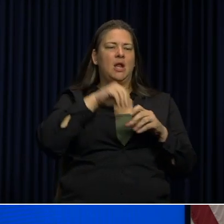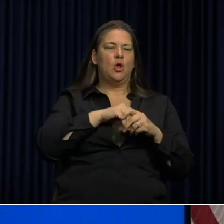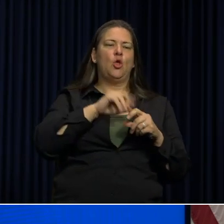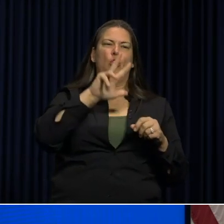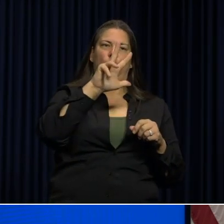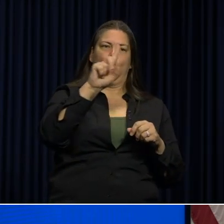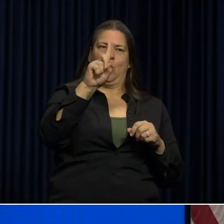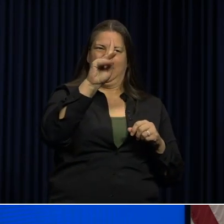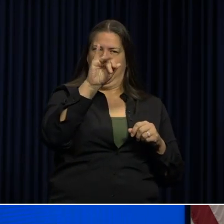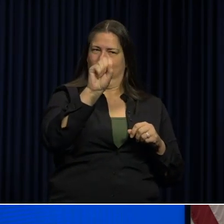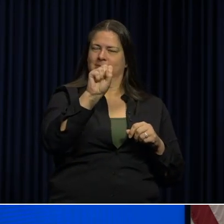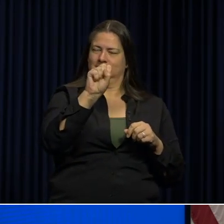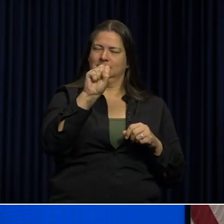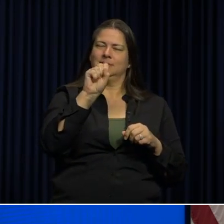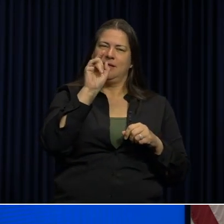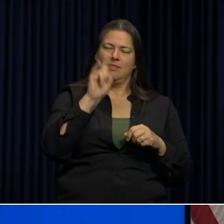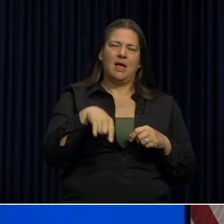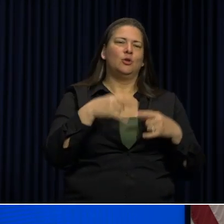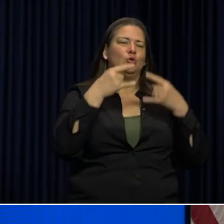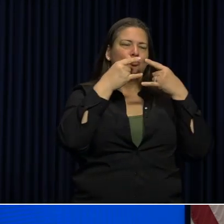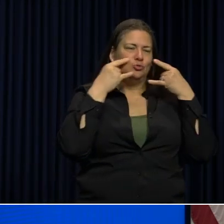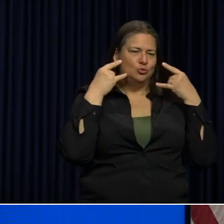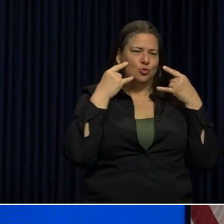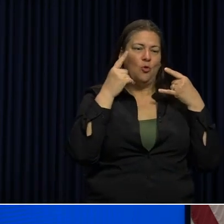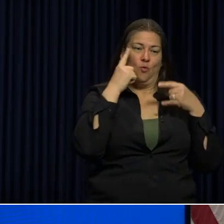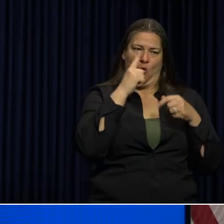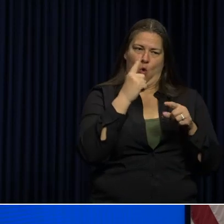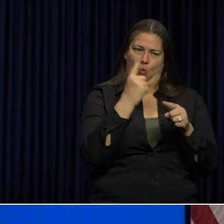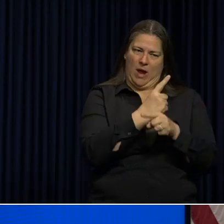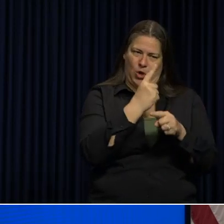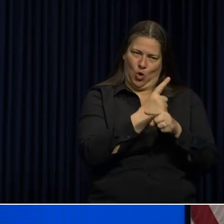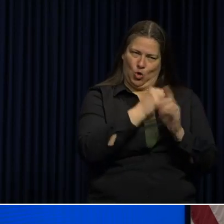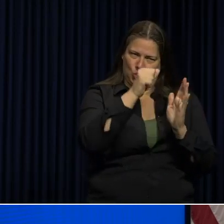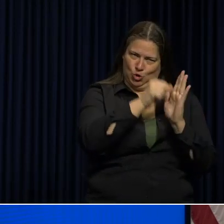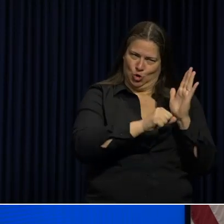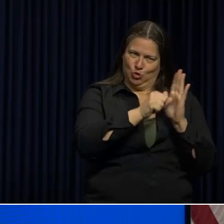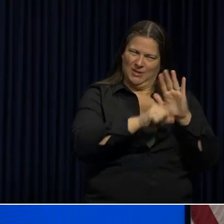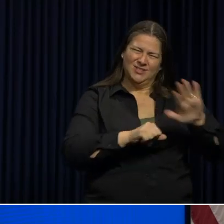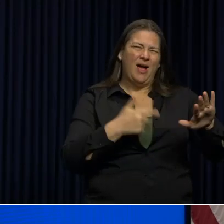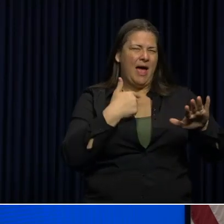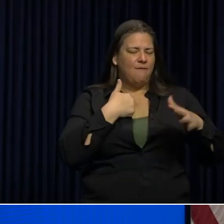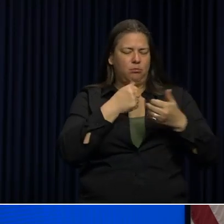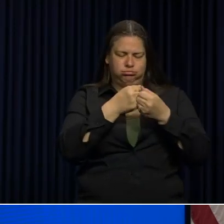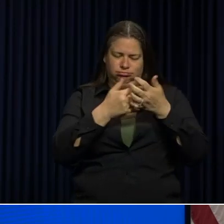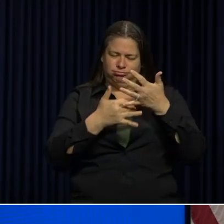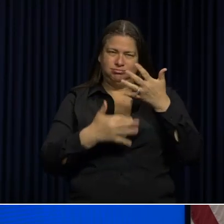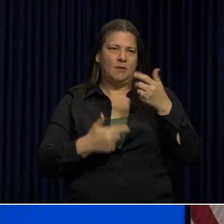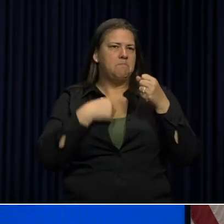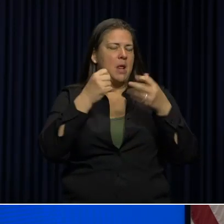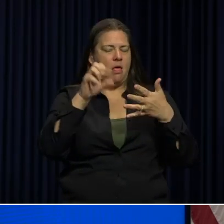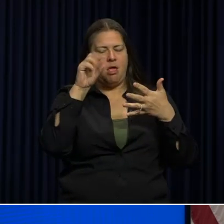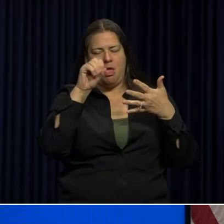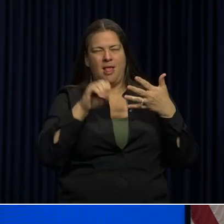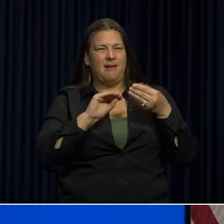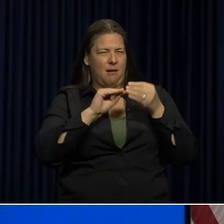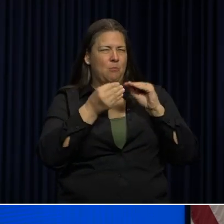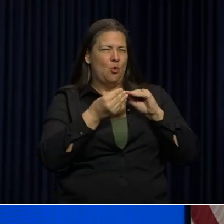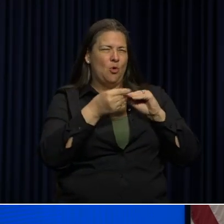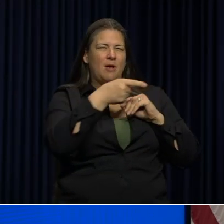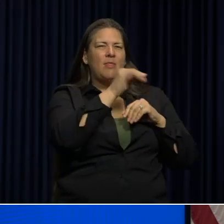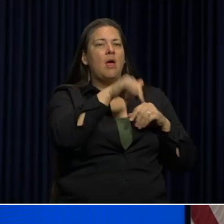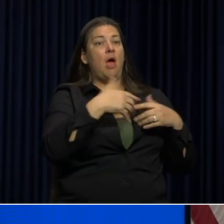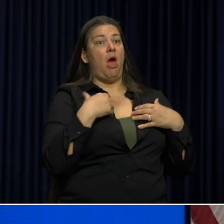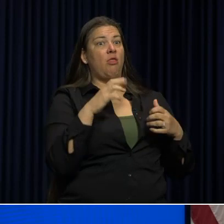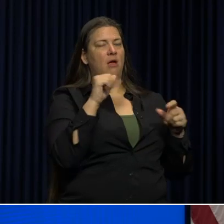masks, little 50,000 less than 1 million in N95 masks. So, these are big numbers that are needed in the healthcare